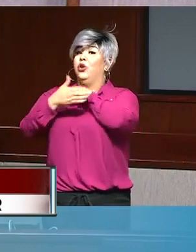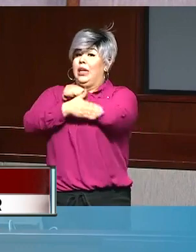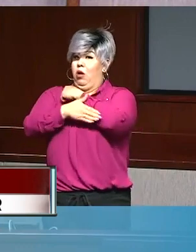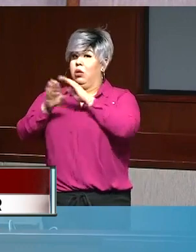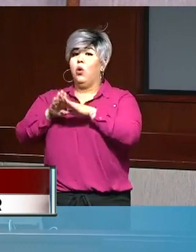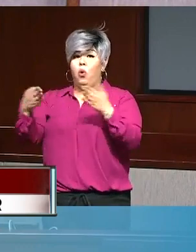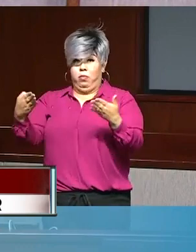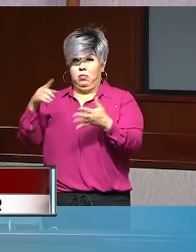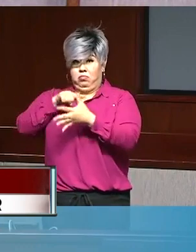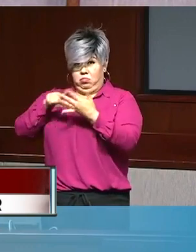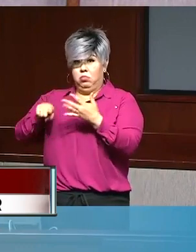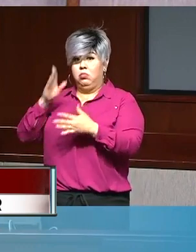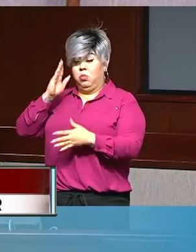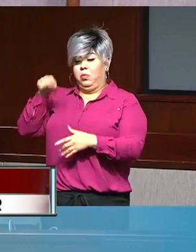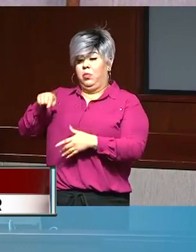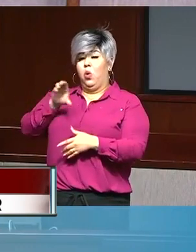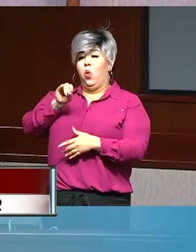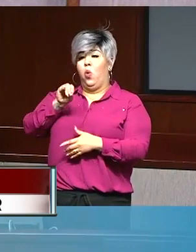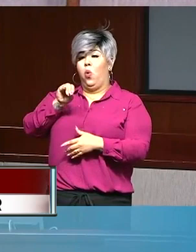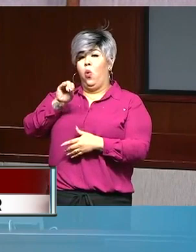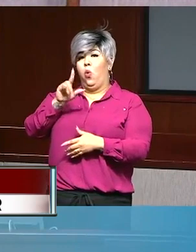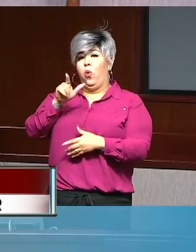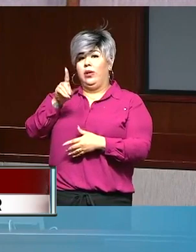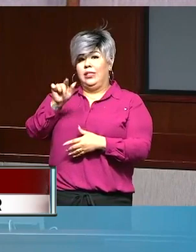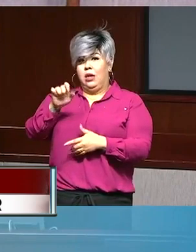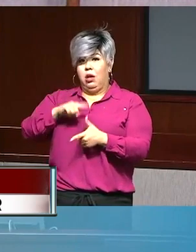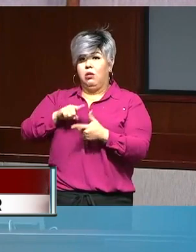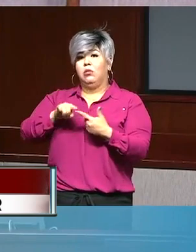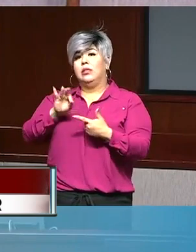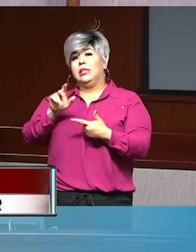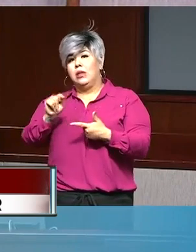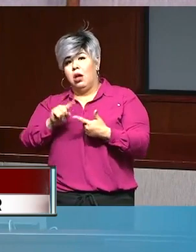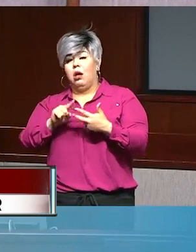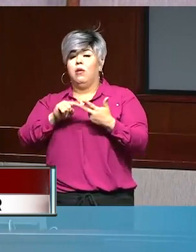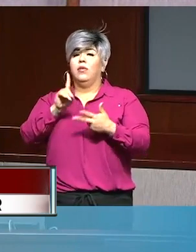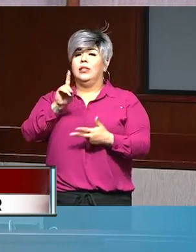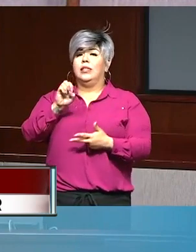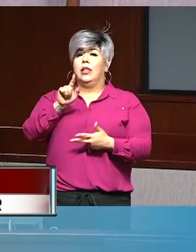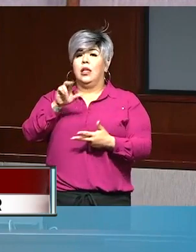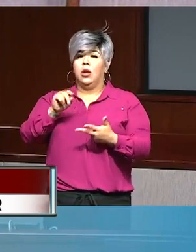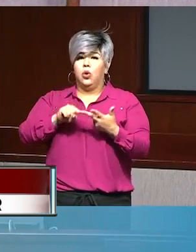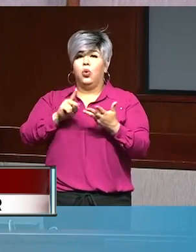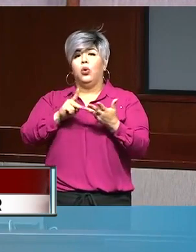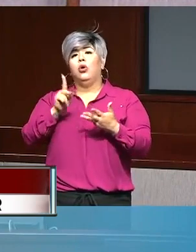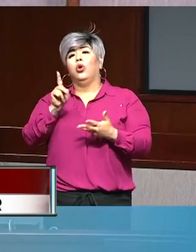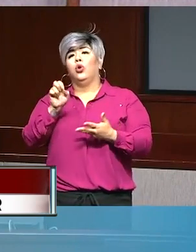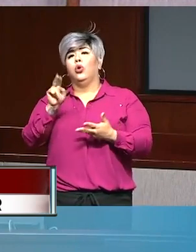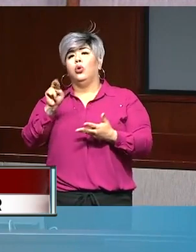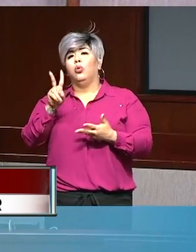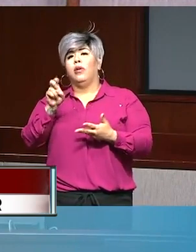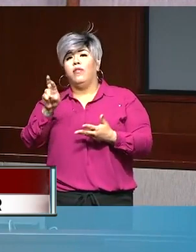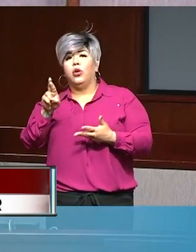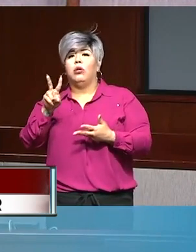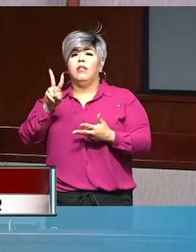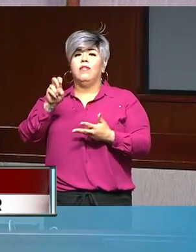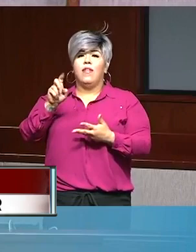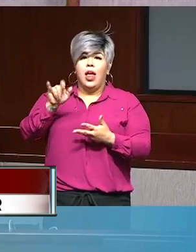open as well: Oildale, Taft, Delano, Kern River Valley,